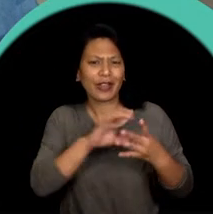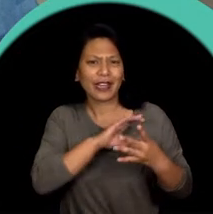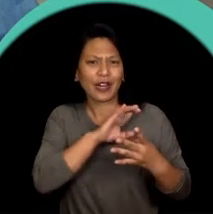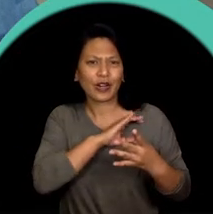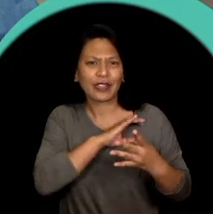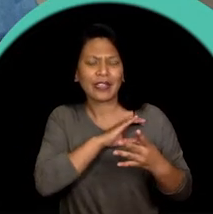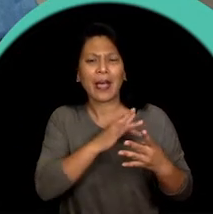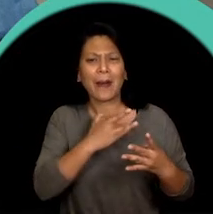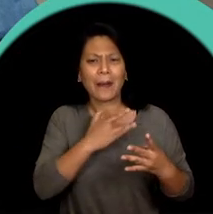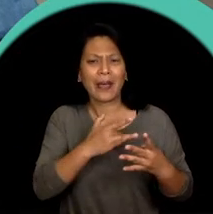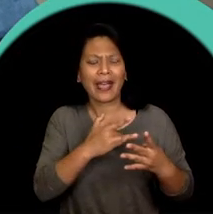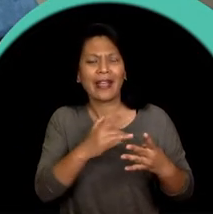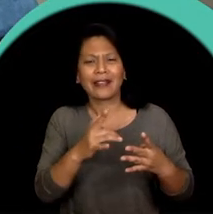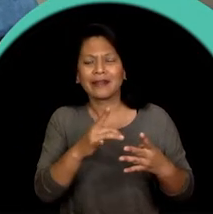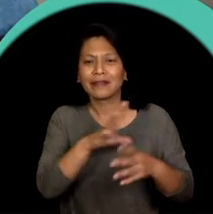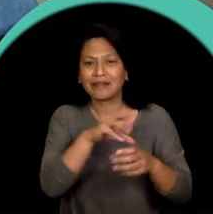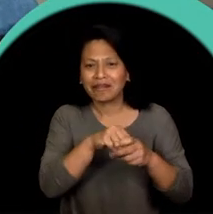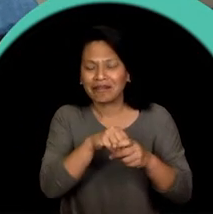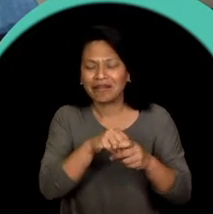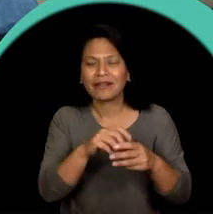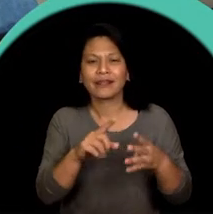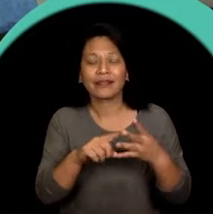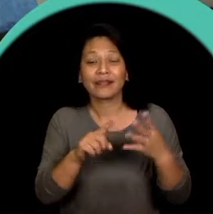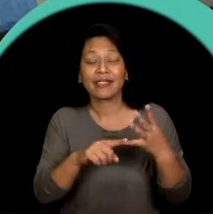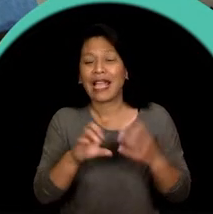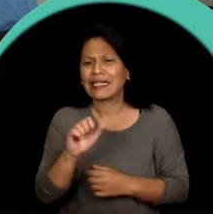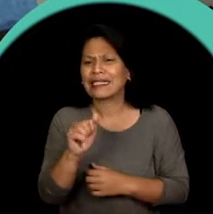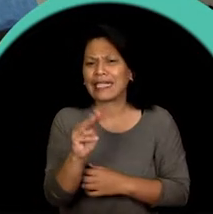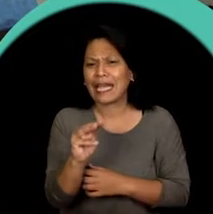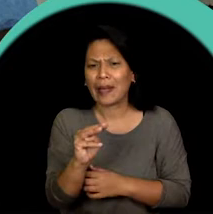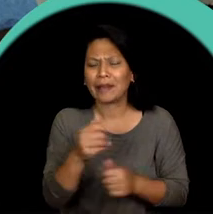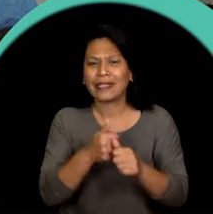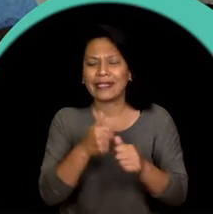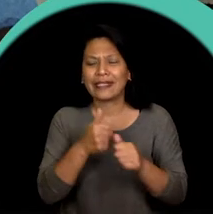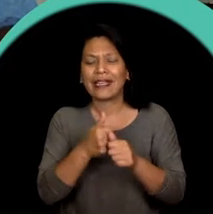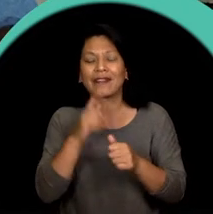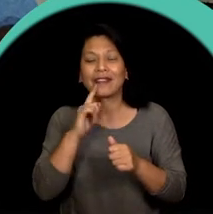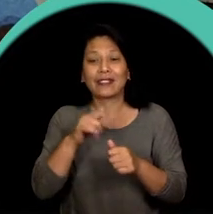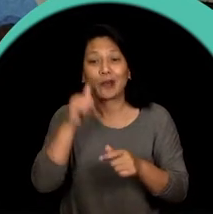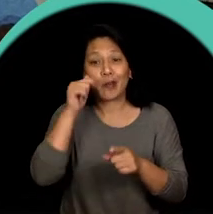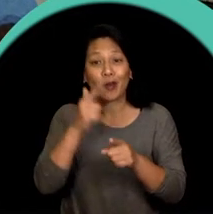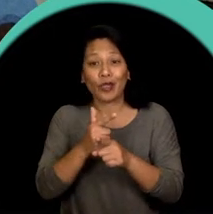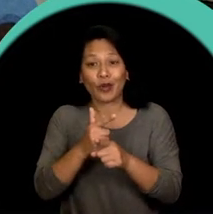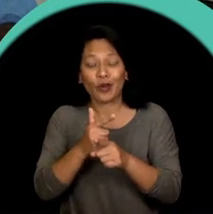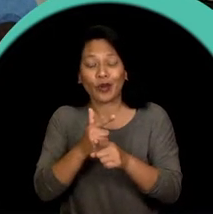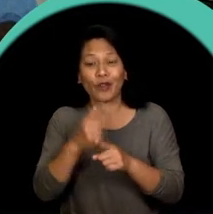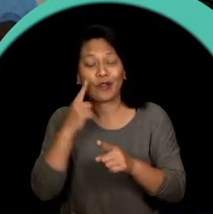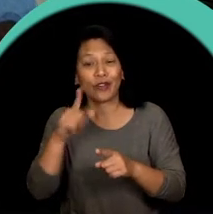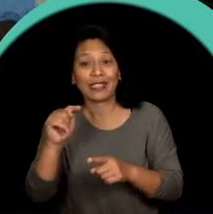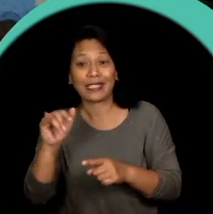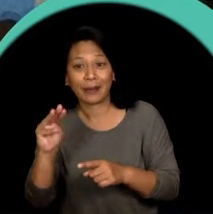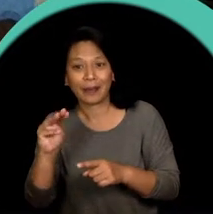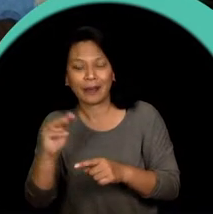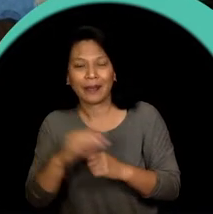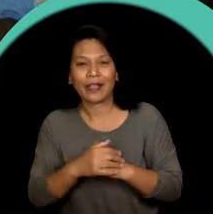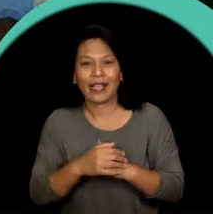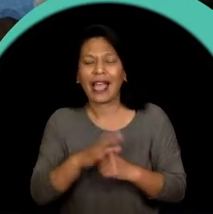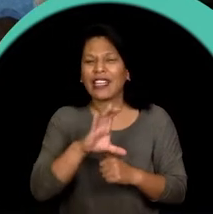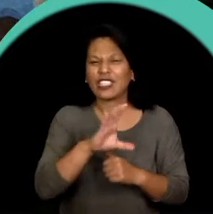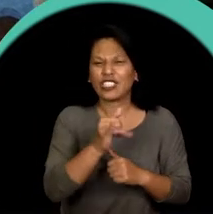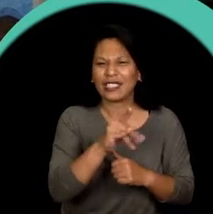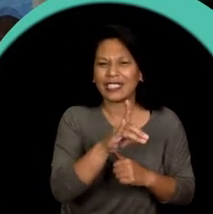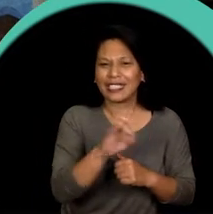Chickadee, and they sort of represent the intellectual and the emotional side, and they sort of switch back in those roles, and so they often switch back in the leadership roles as